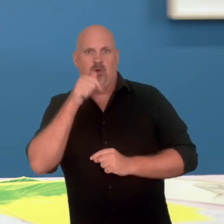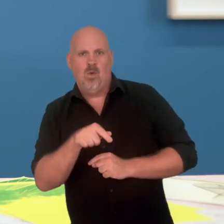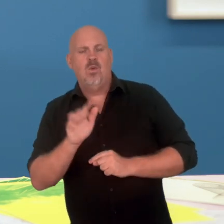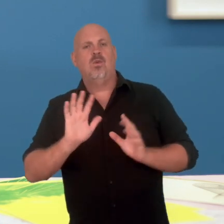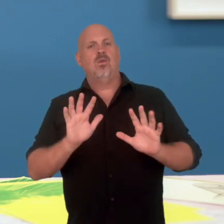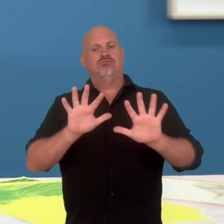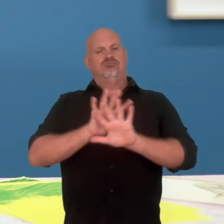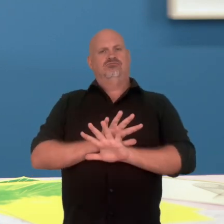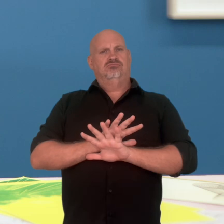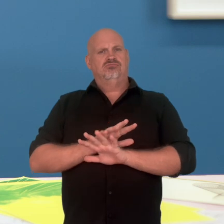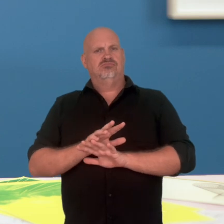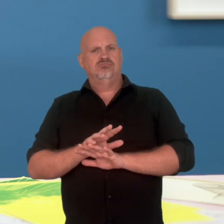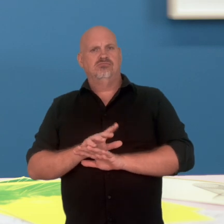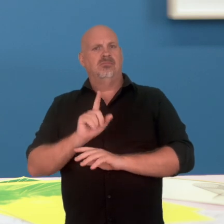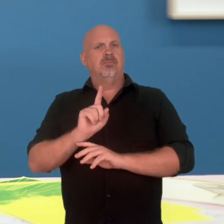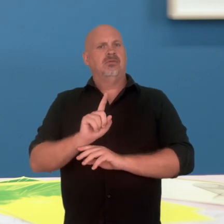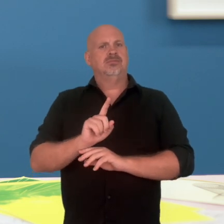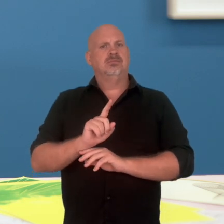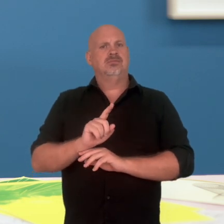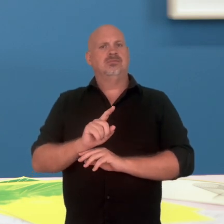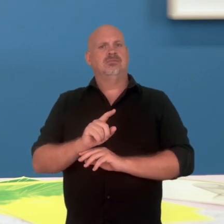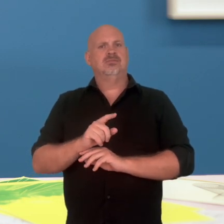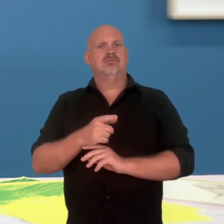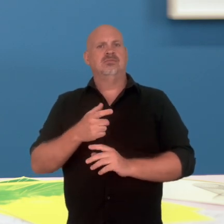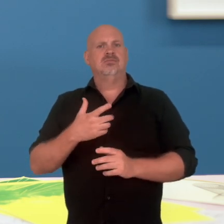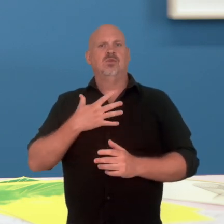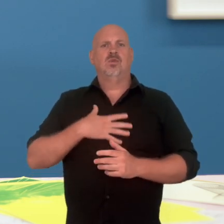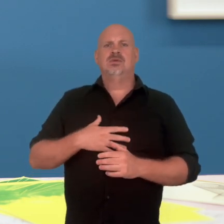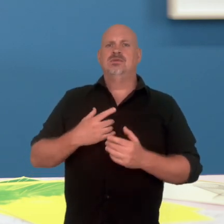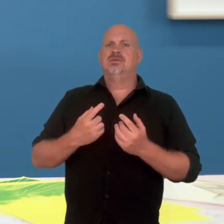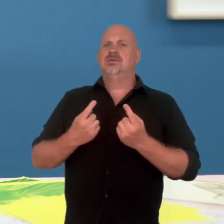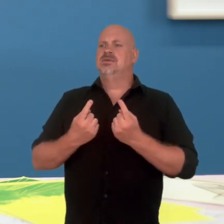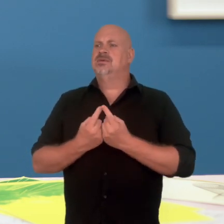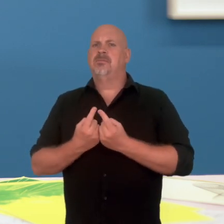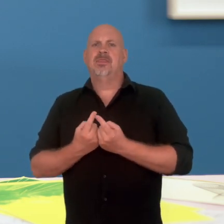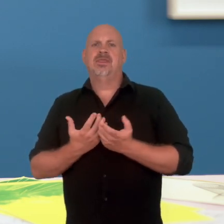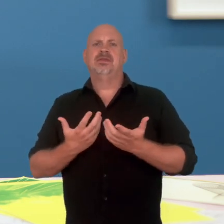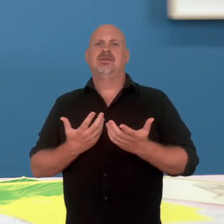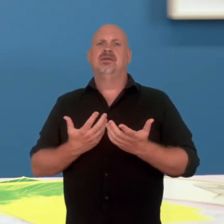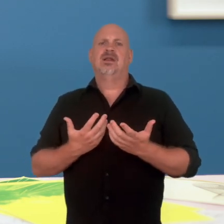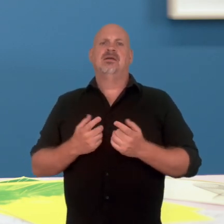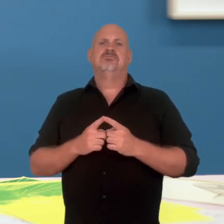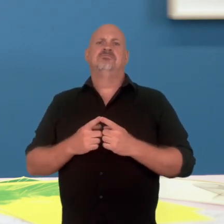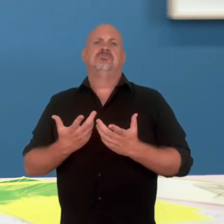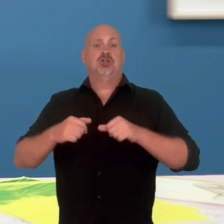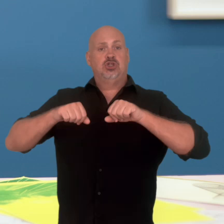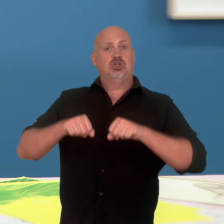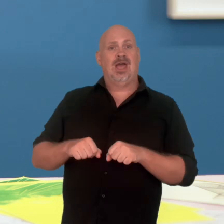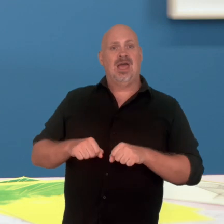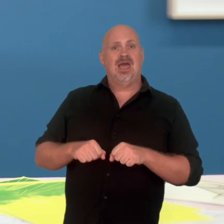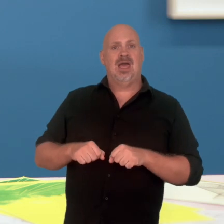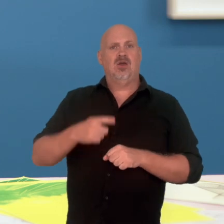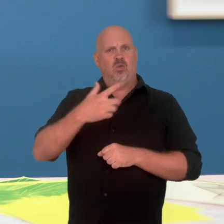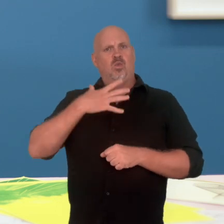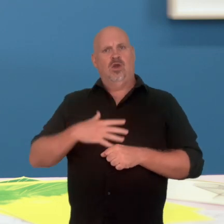But the question here is that even if you want to refer to something like, say, a chair, if you want to have an image of a chair